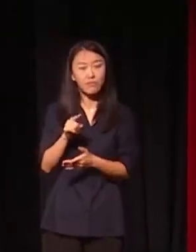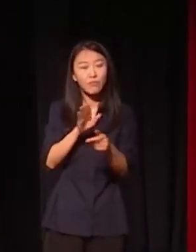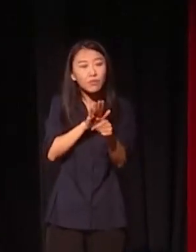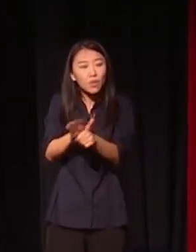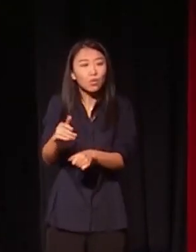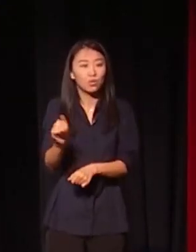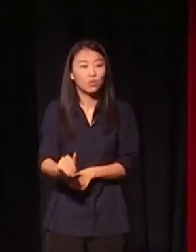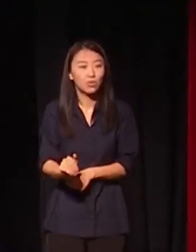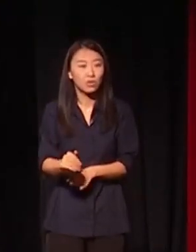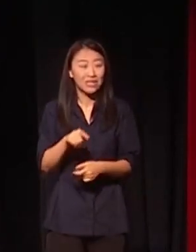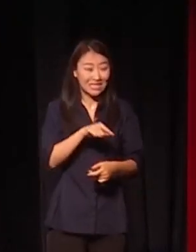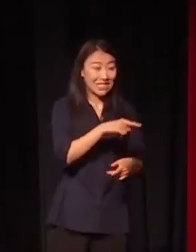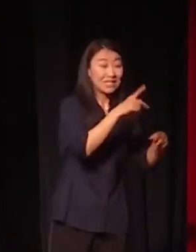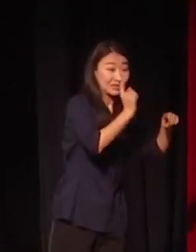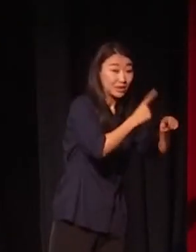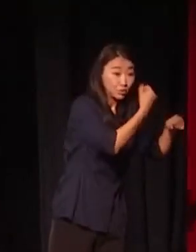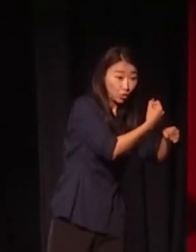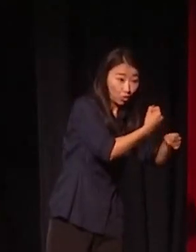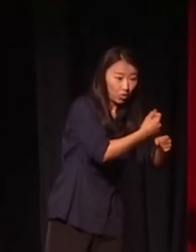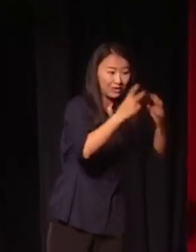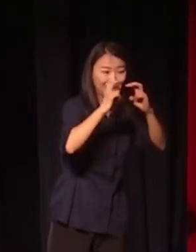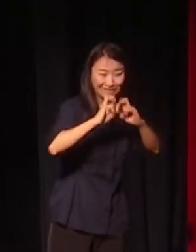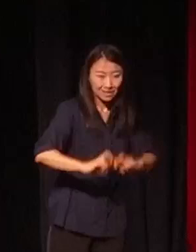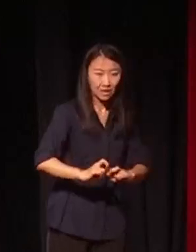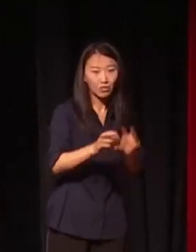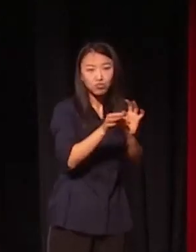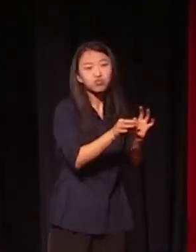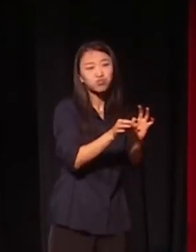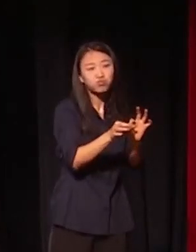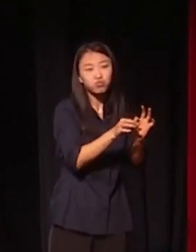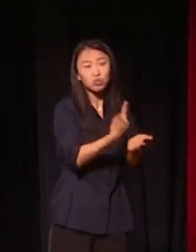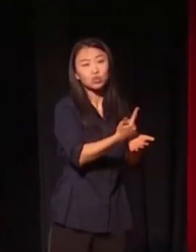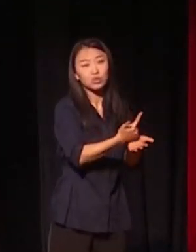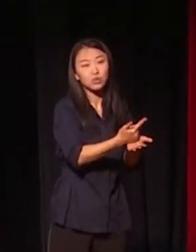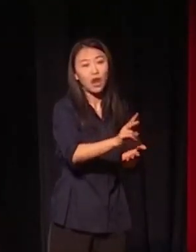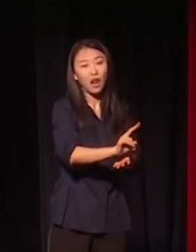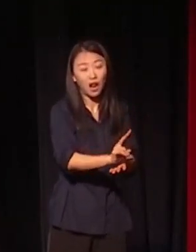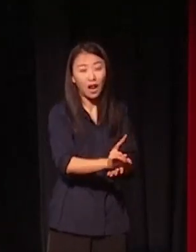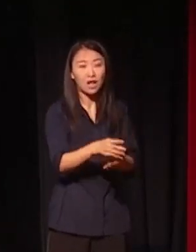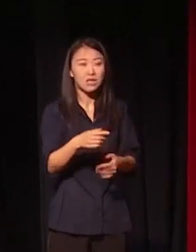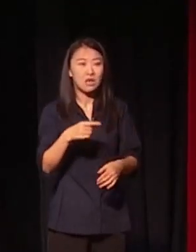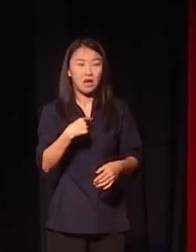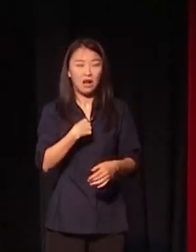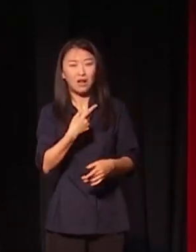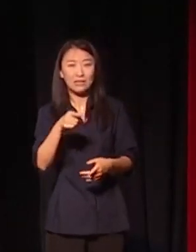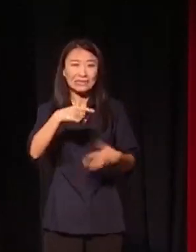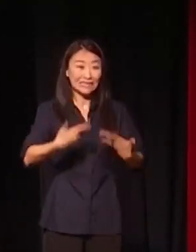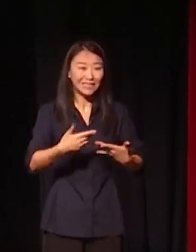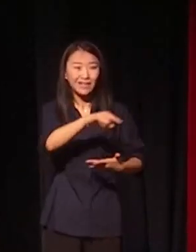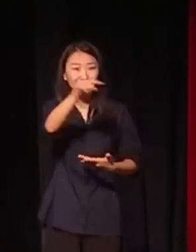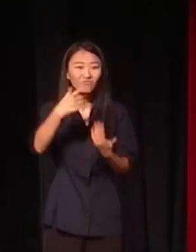And relationships between practitioners and researchers is essential. So it's been really heartwarming to see here how